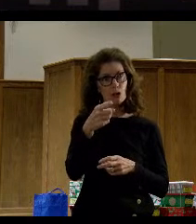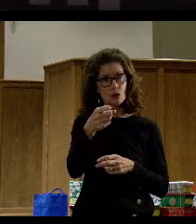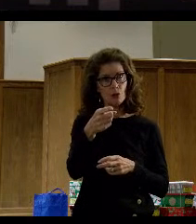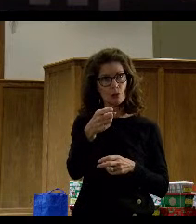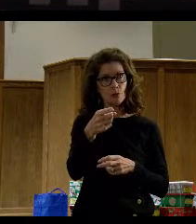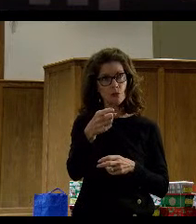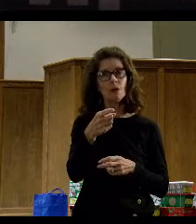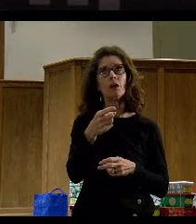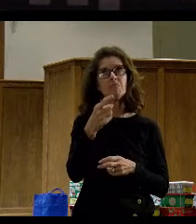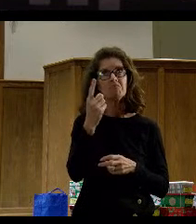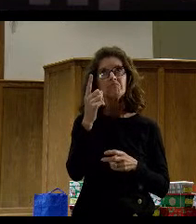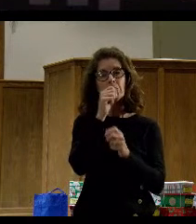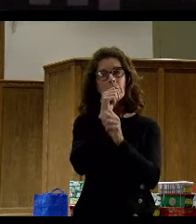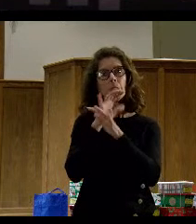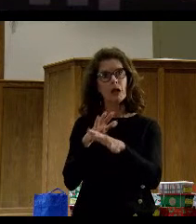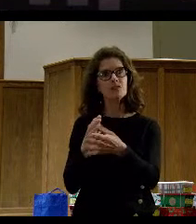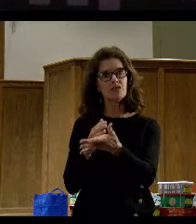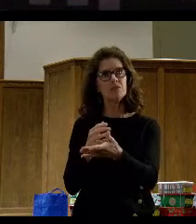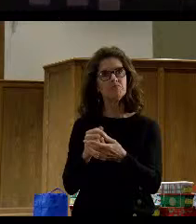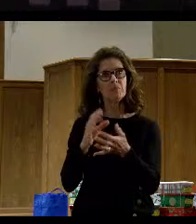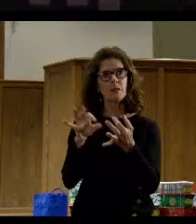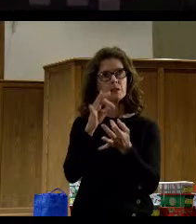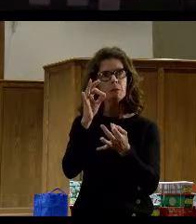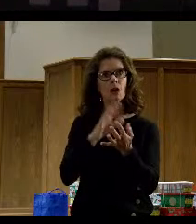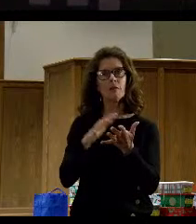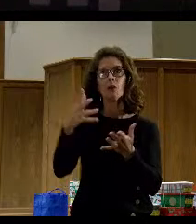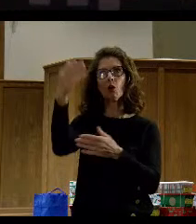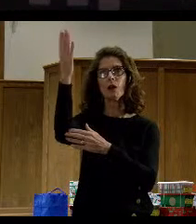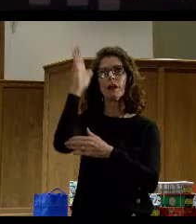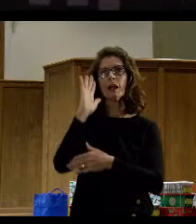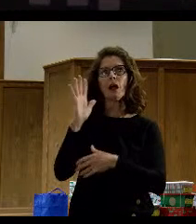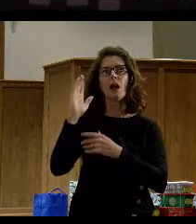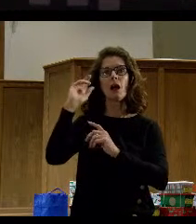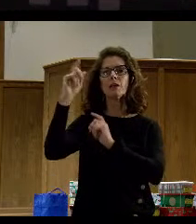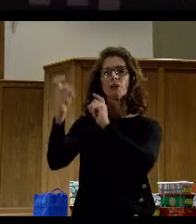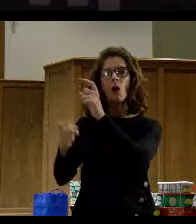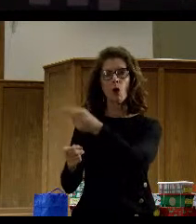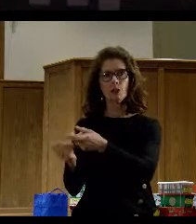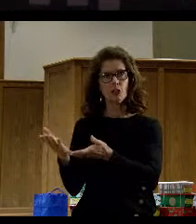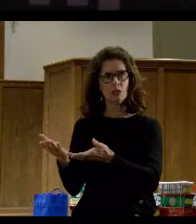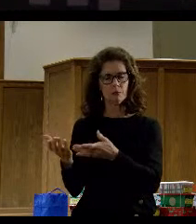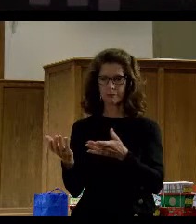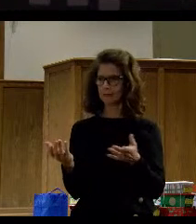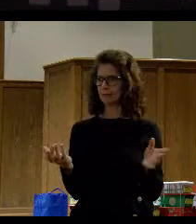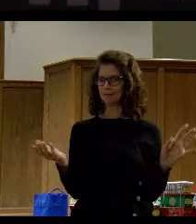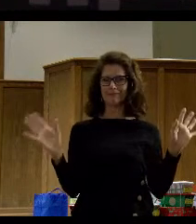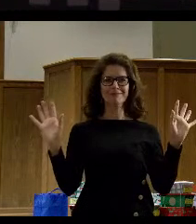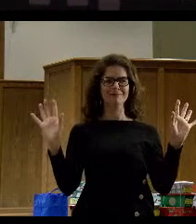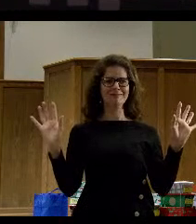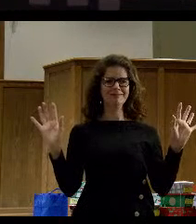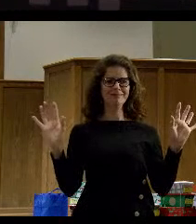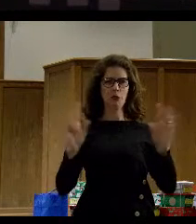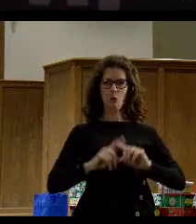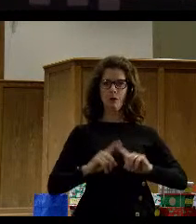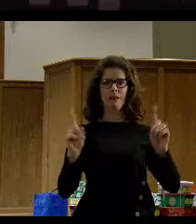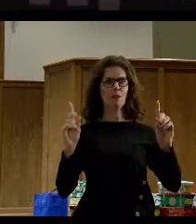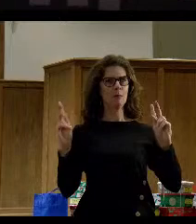Spirit of glory and of God rests on you." That almost seems like two different people. It's the same